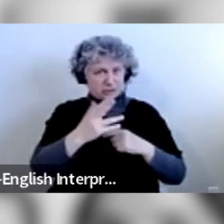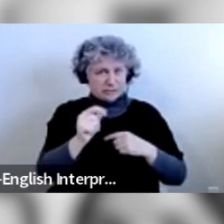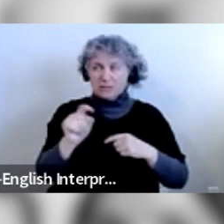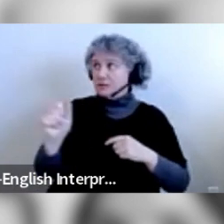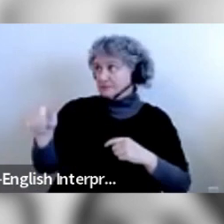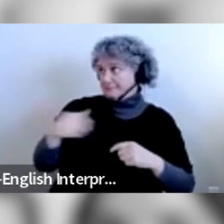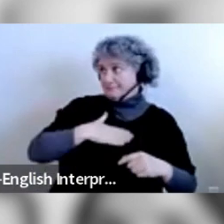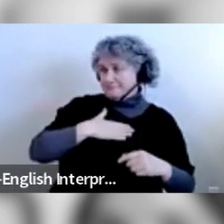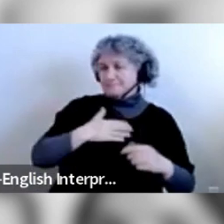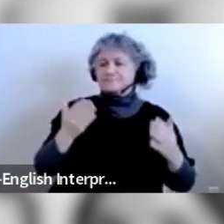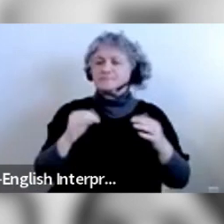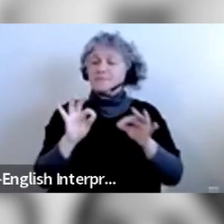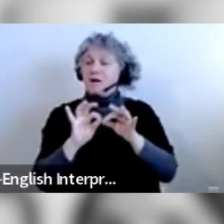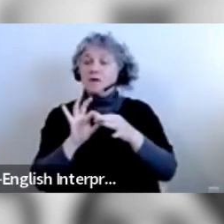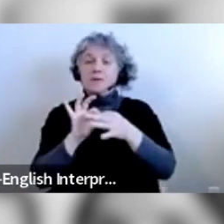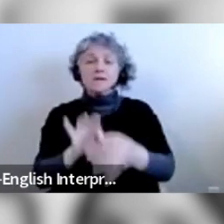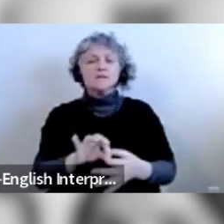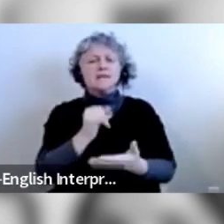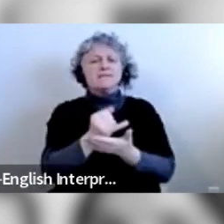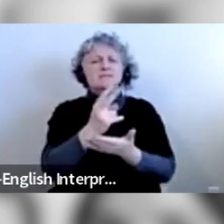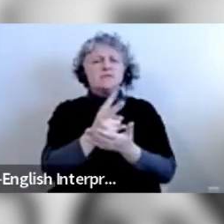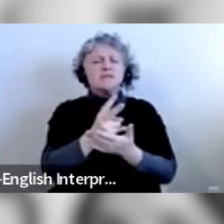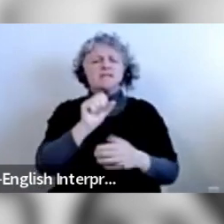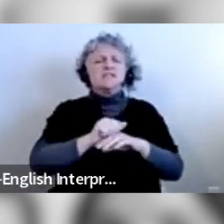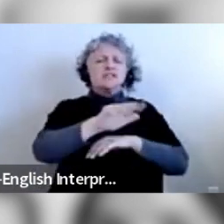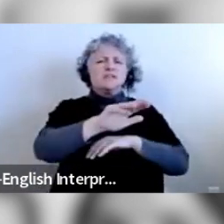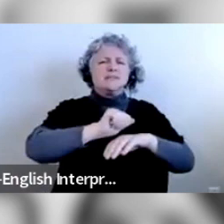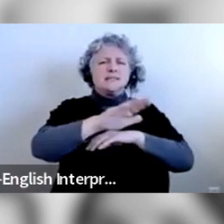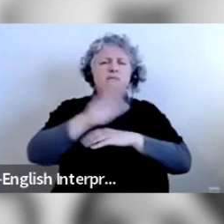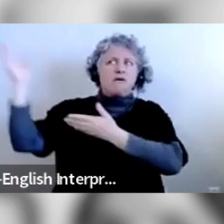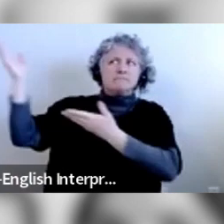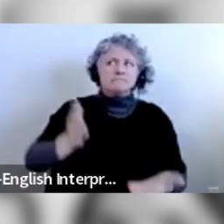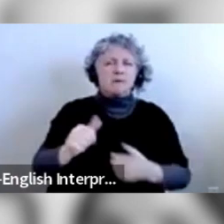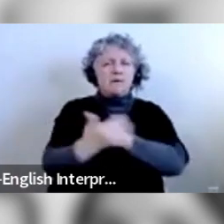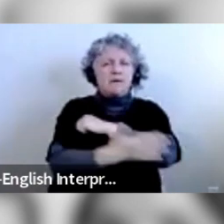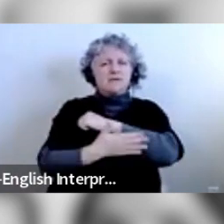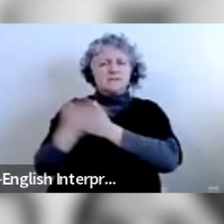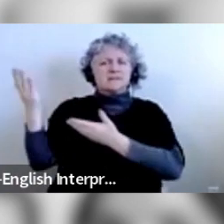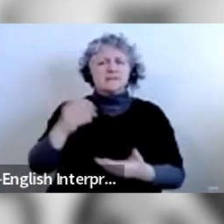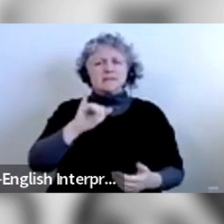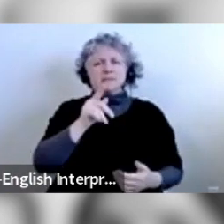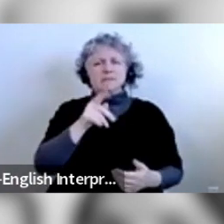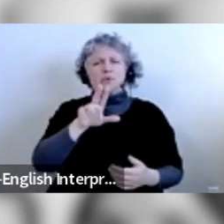are costs related to inventory like shipping and import duties eligible expenses?